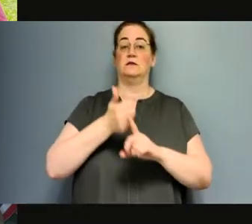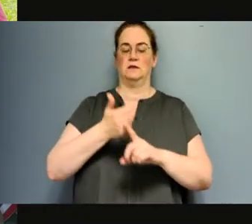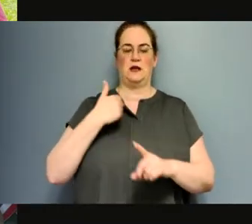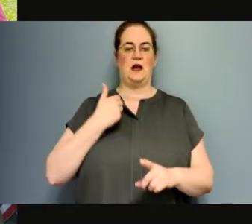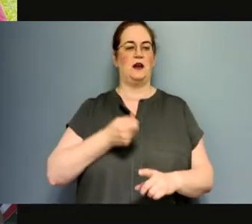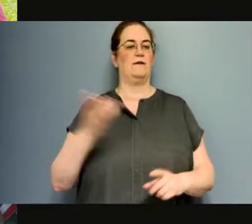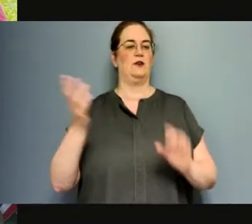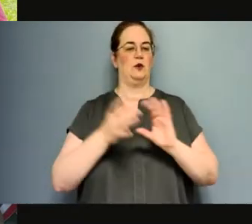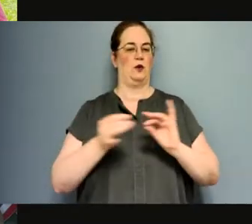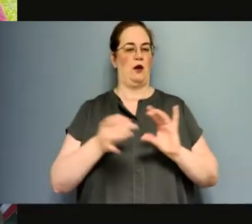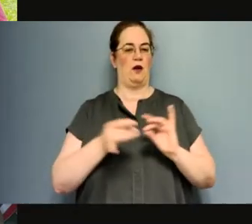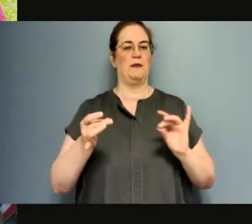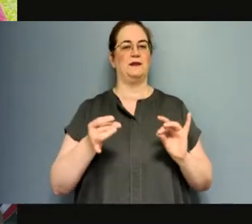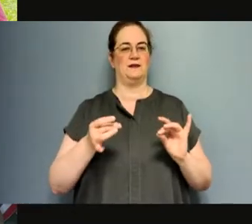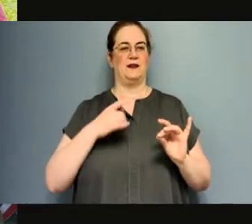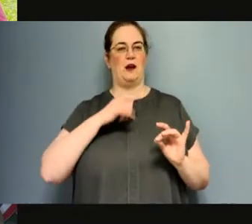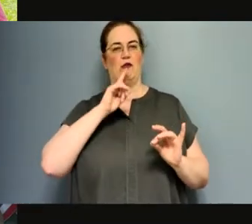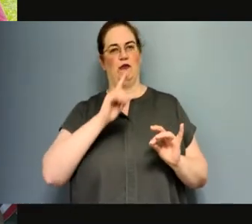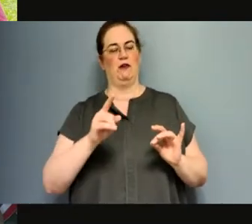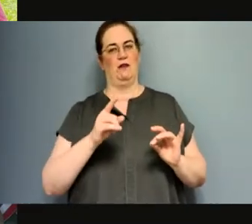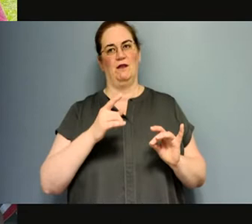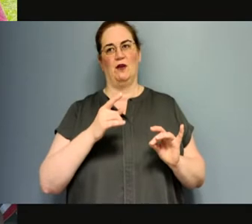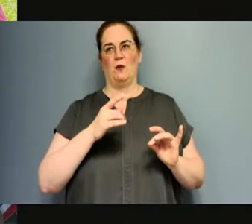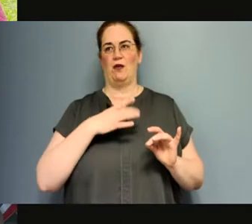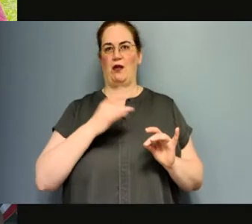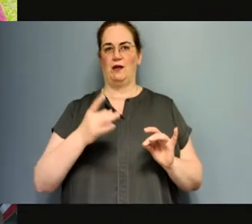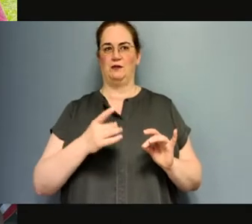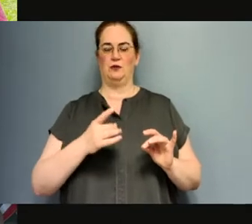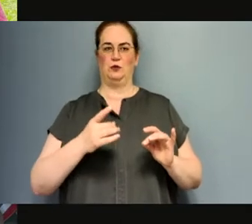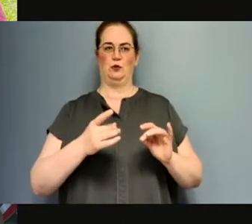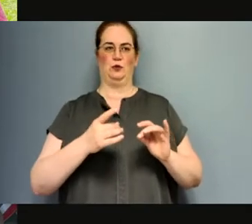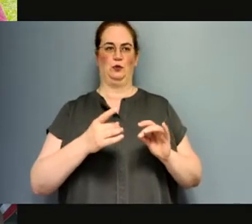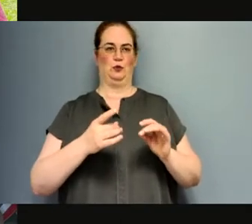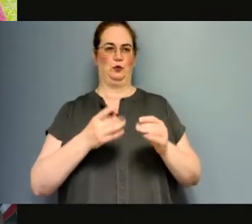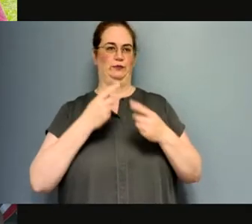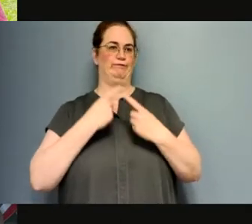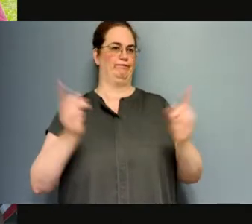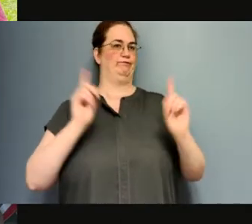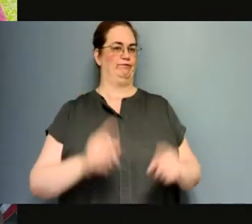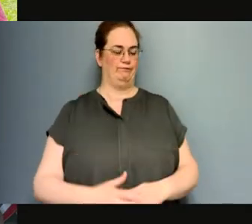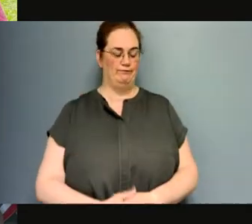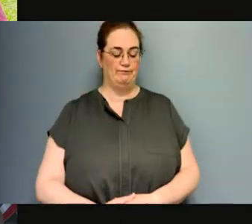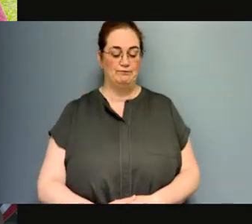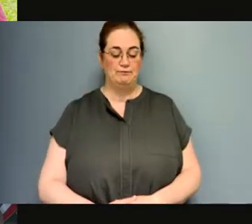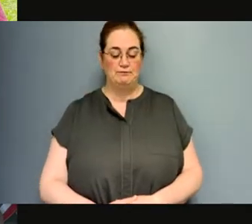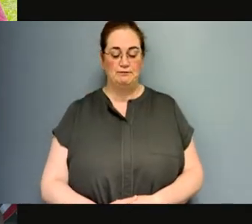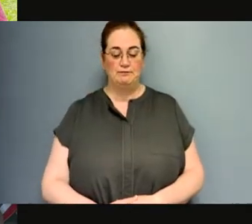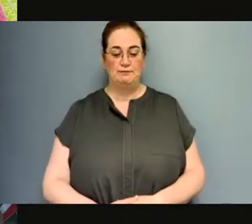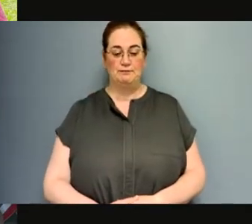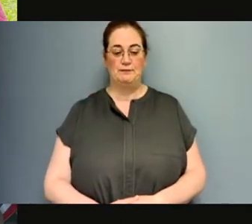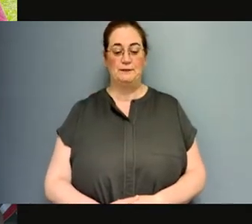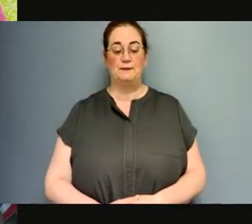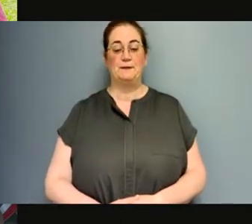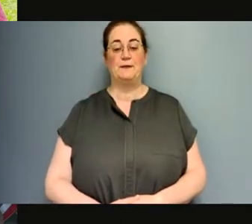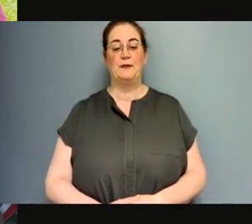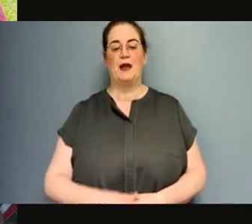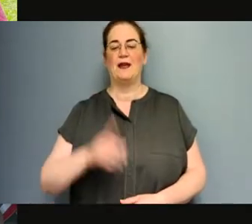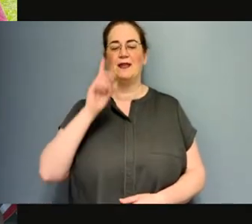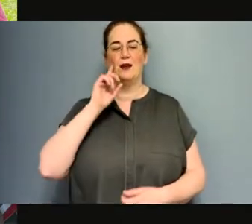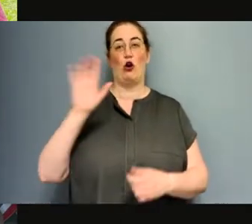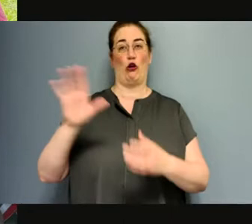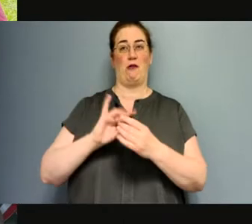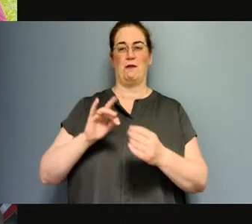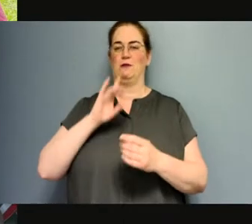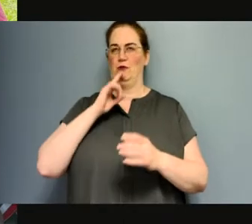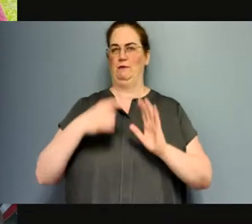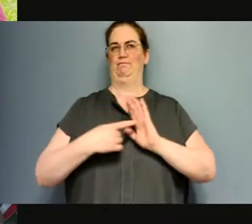of comments that I'd really like to present to you, and I think it really just gives the essence of